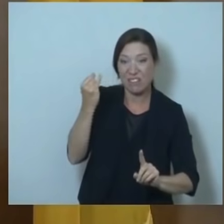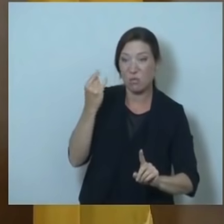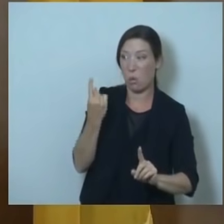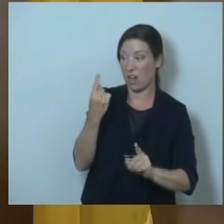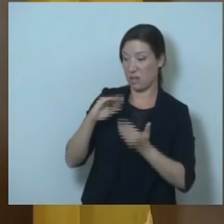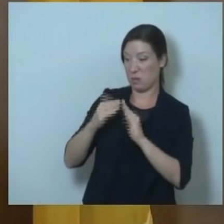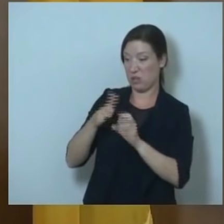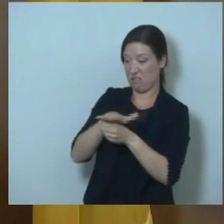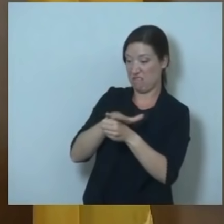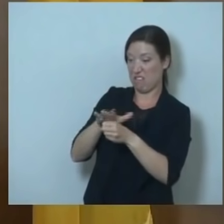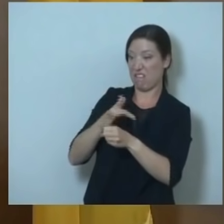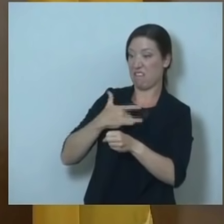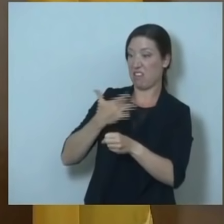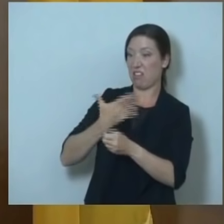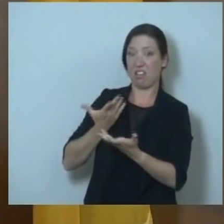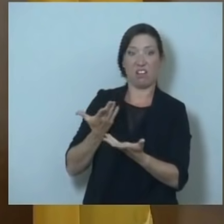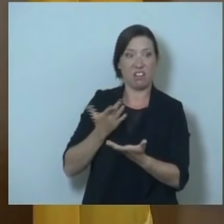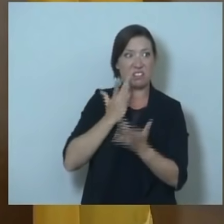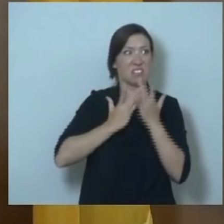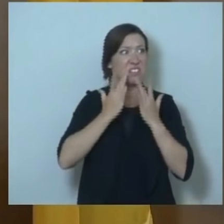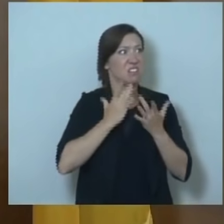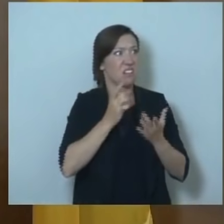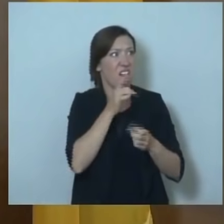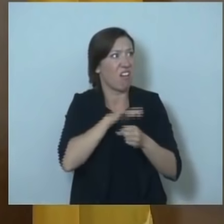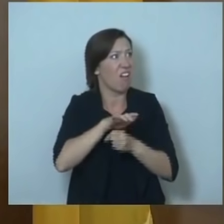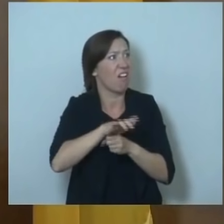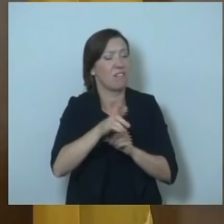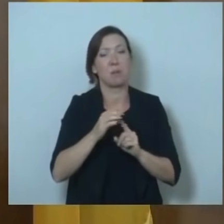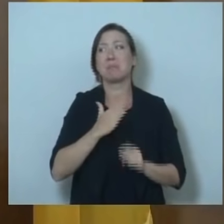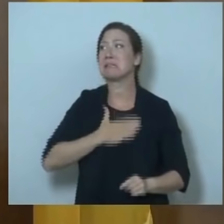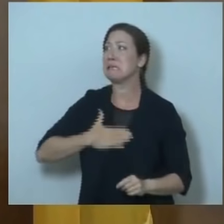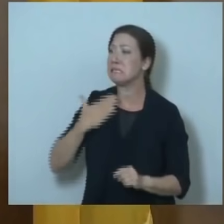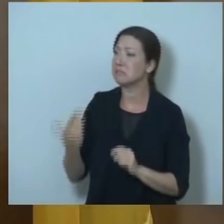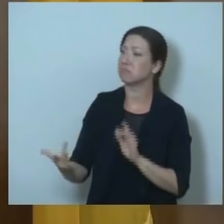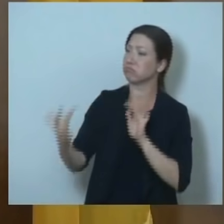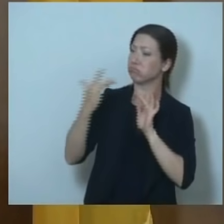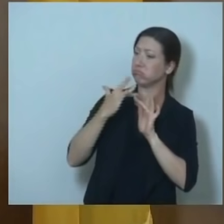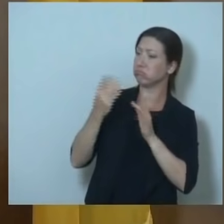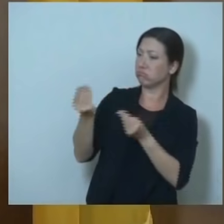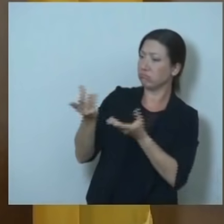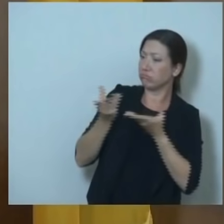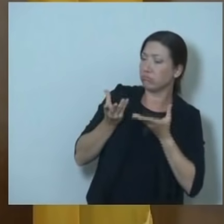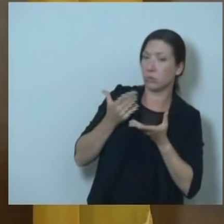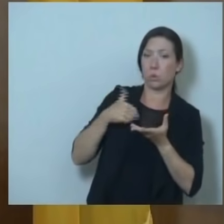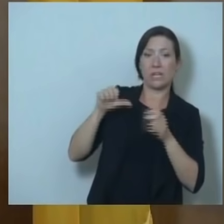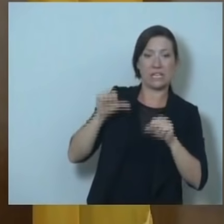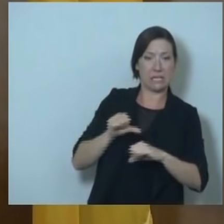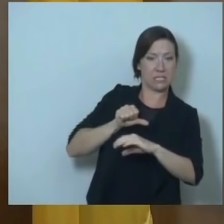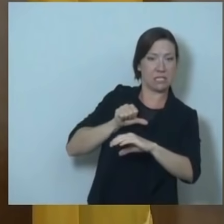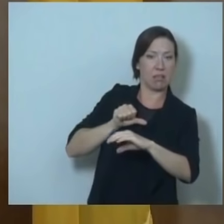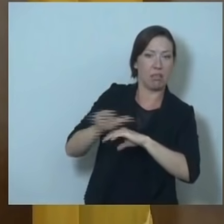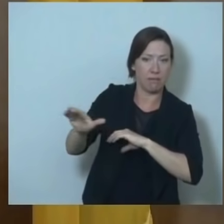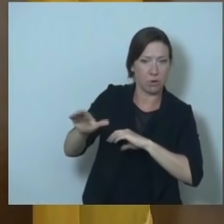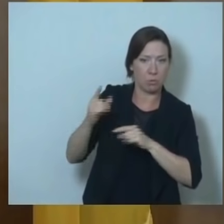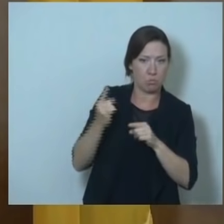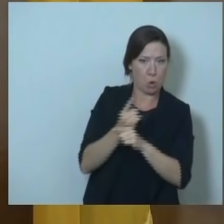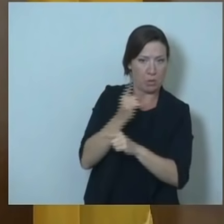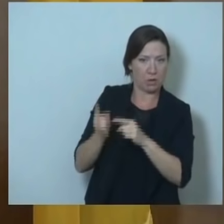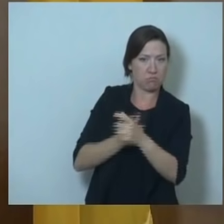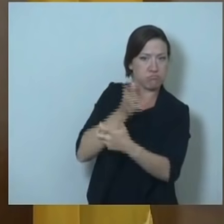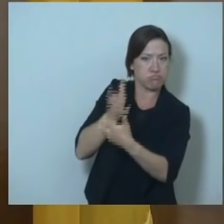getting what they need, please contact us and we can provide a delivery of the right PPE.